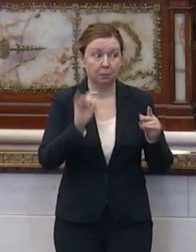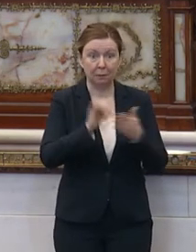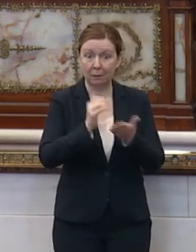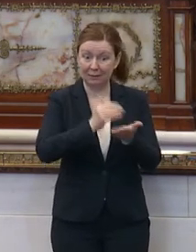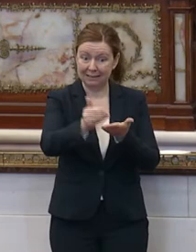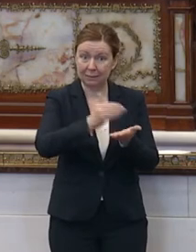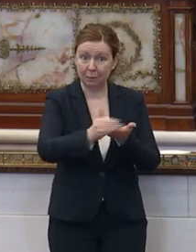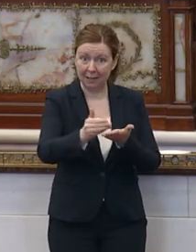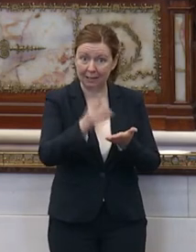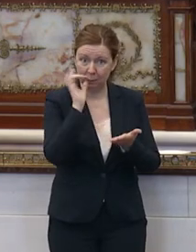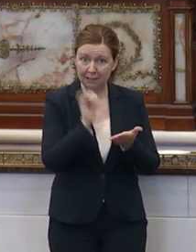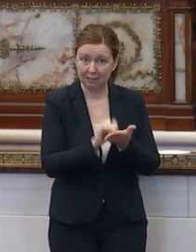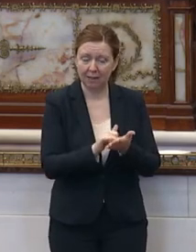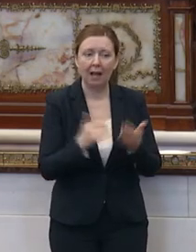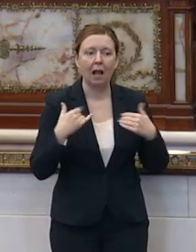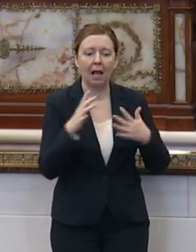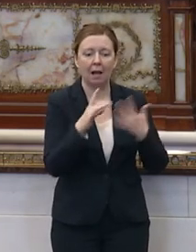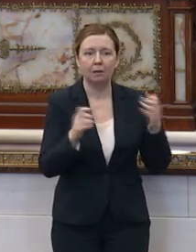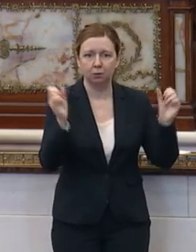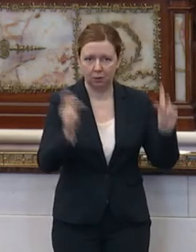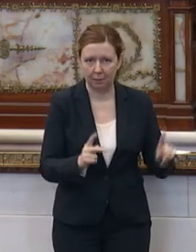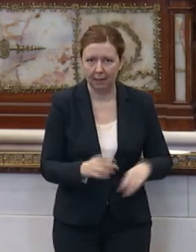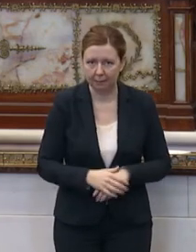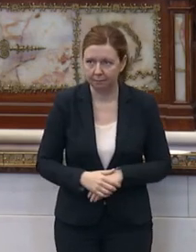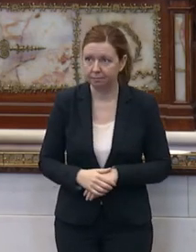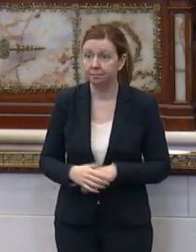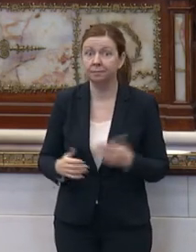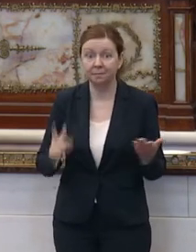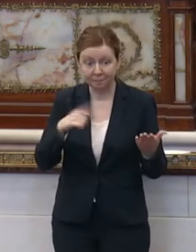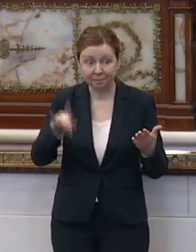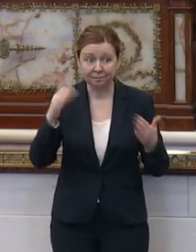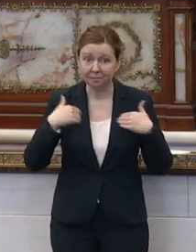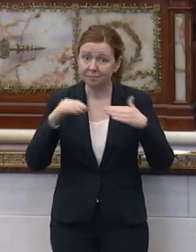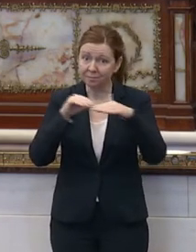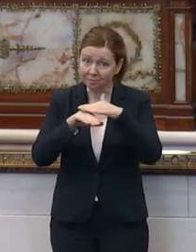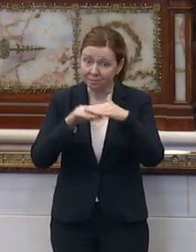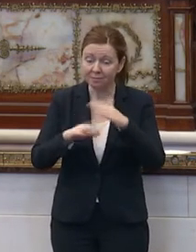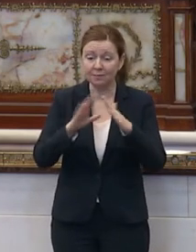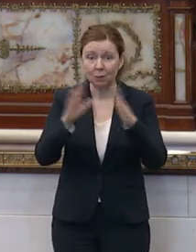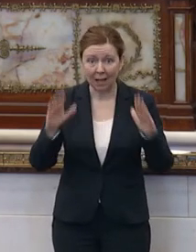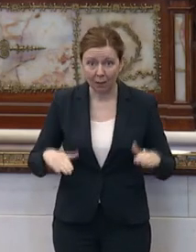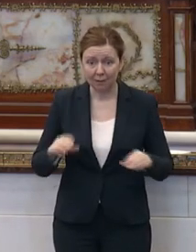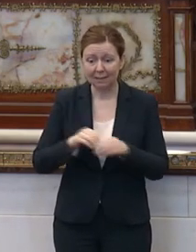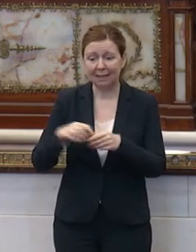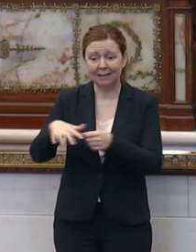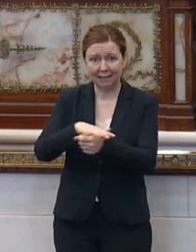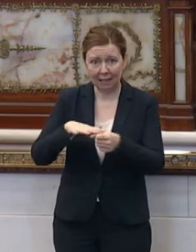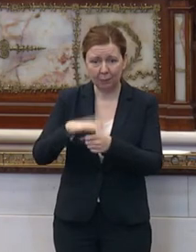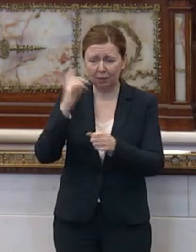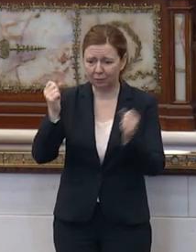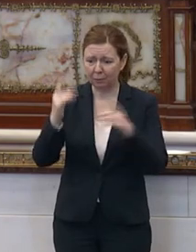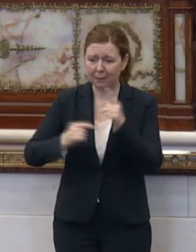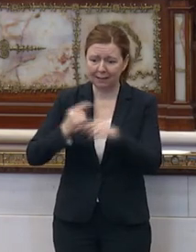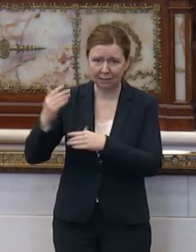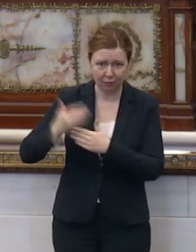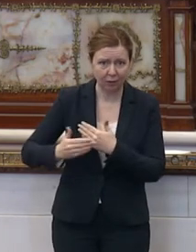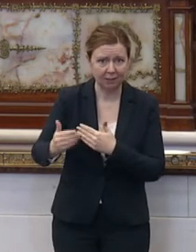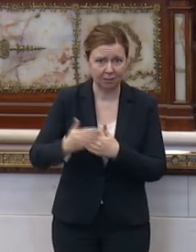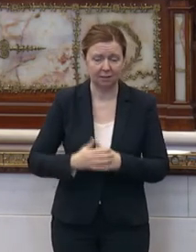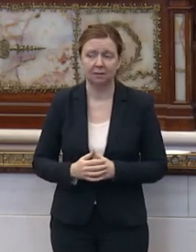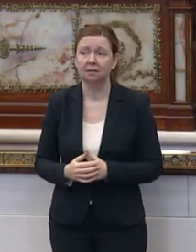displaced by urban renewal had options to return, so that they would have access to housing in the neighborhood for generations to